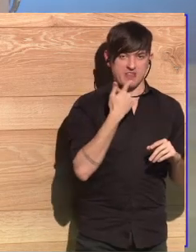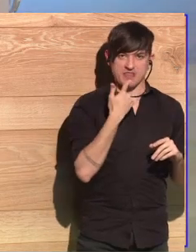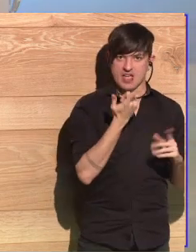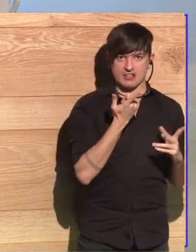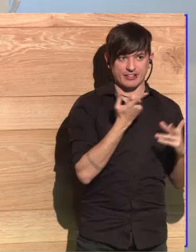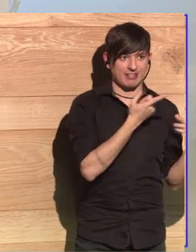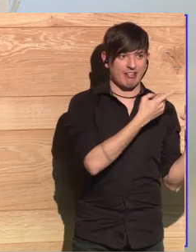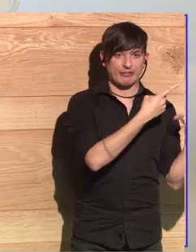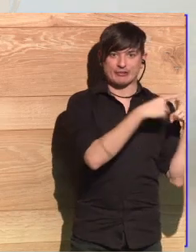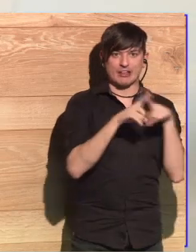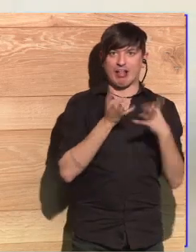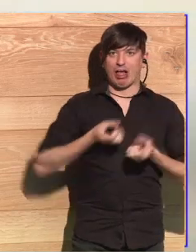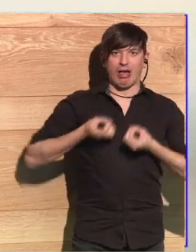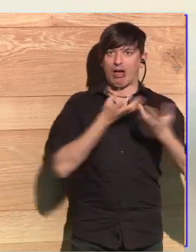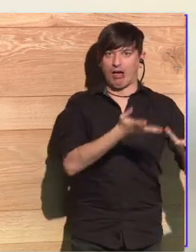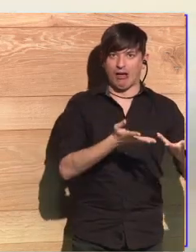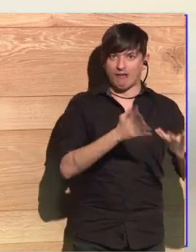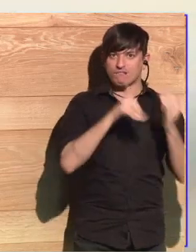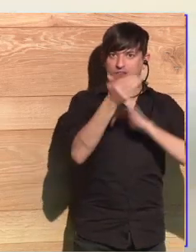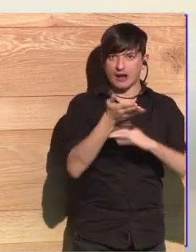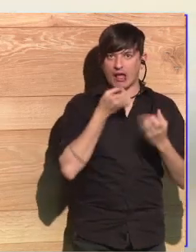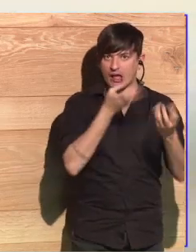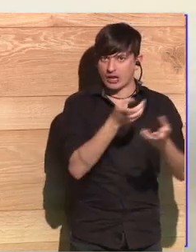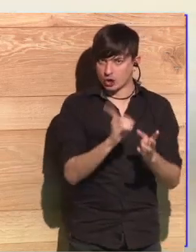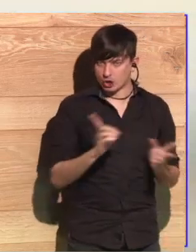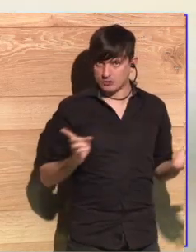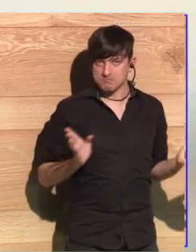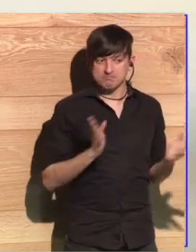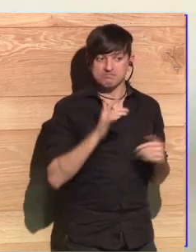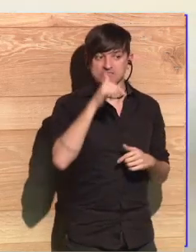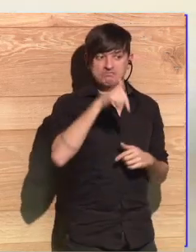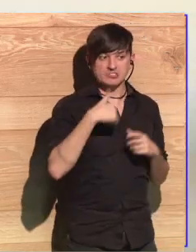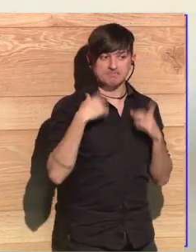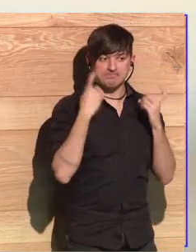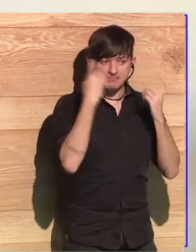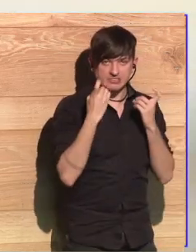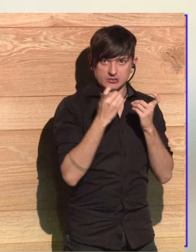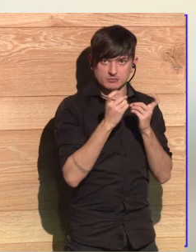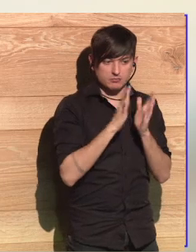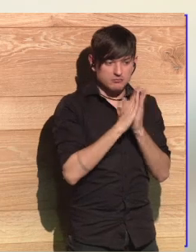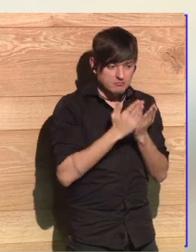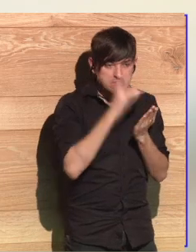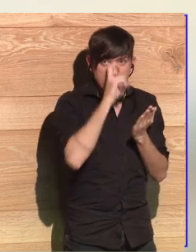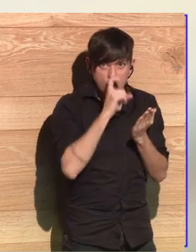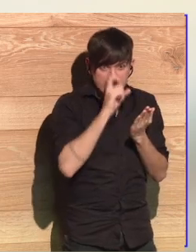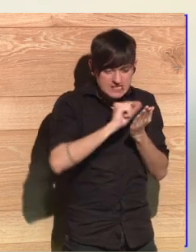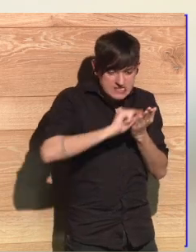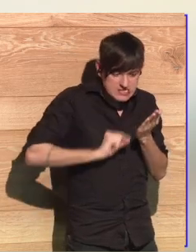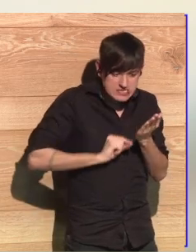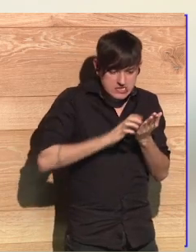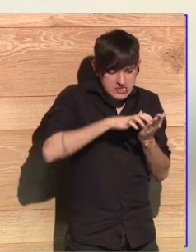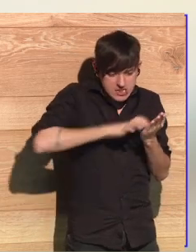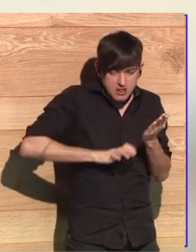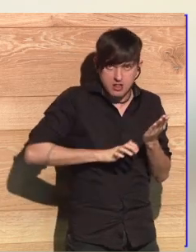movie like The Godfather, but if you're trying to write a memoir and honesty is your goal, you